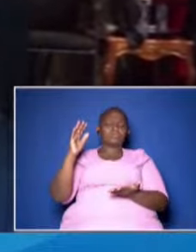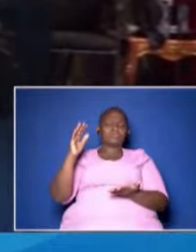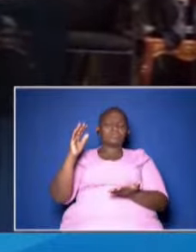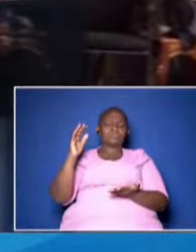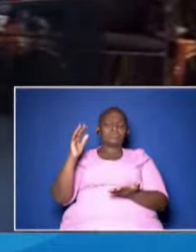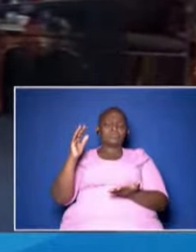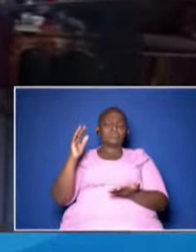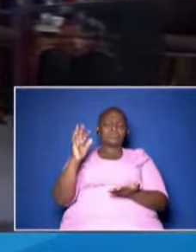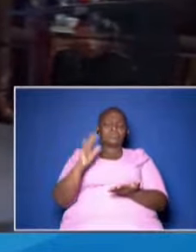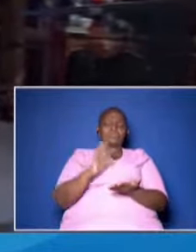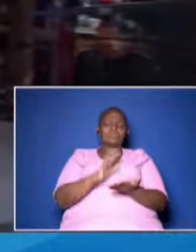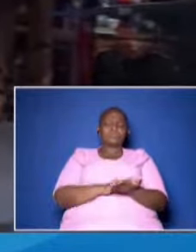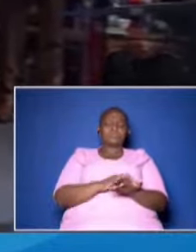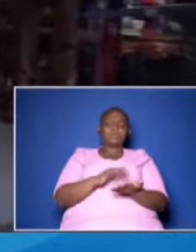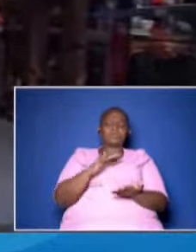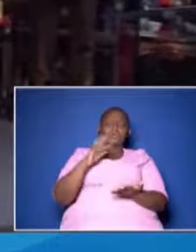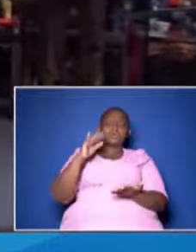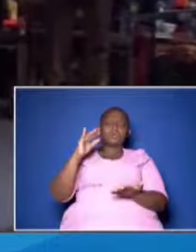Glory